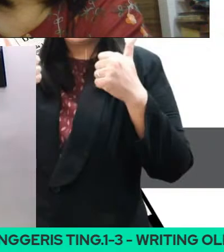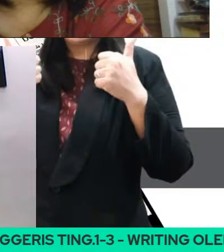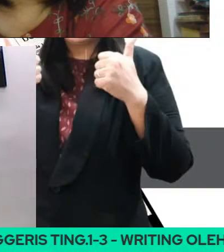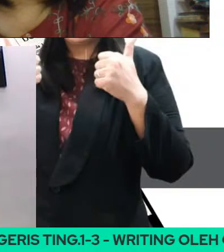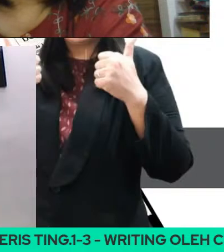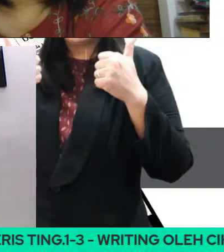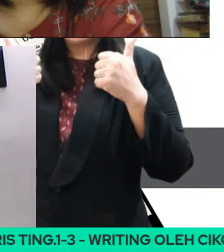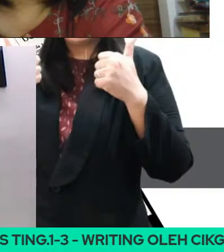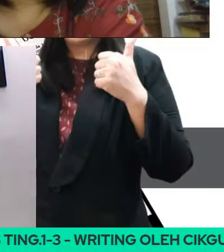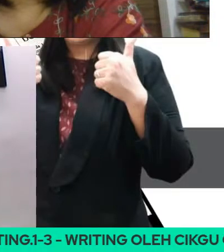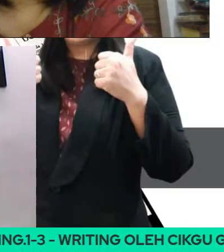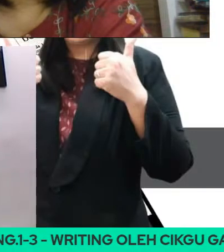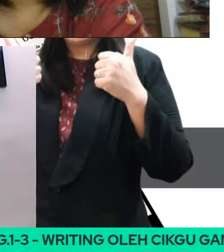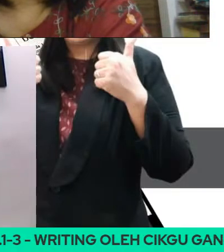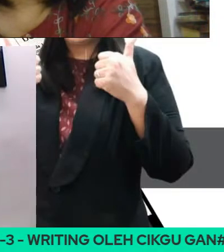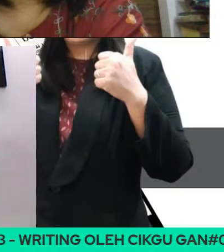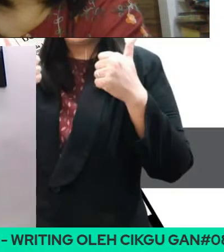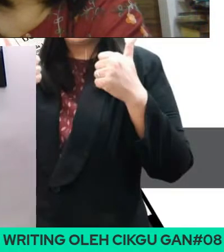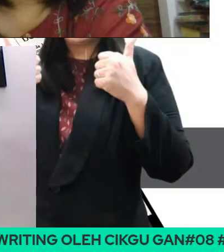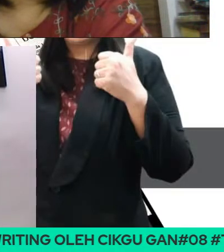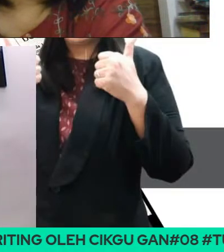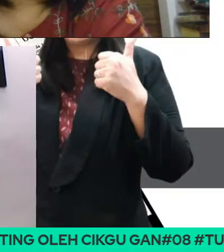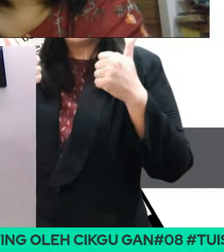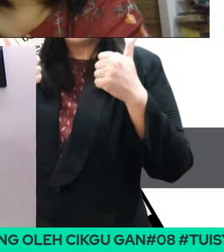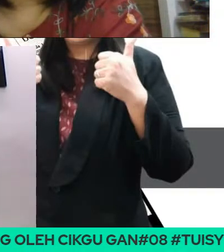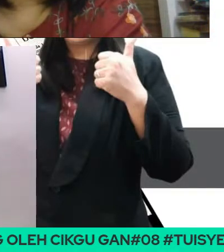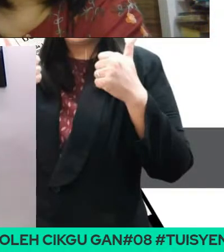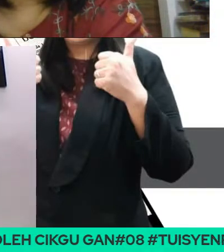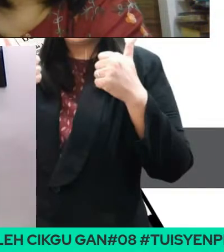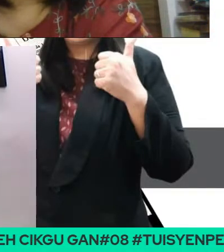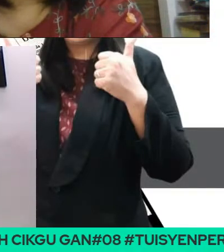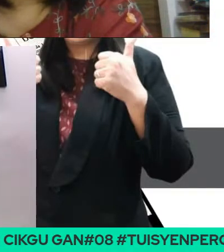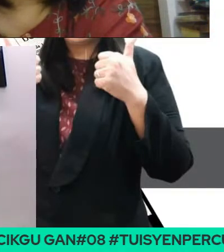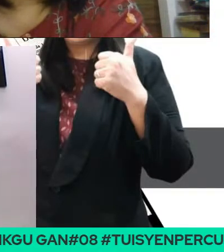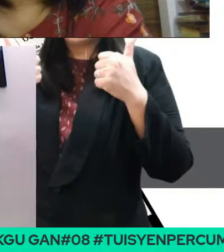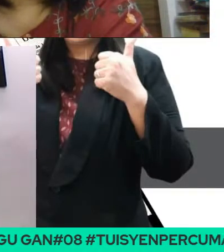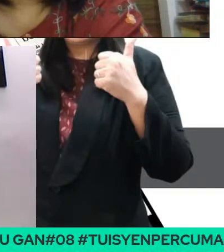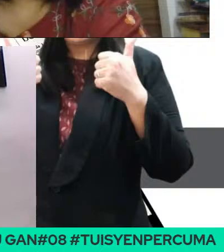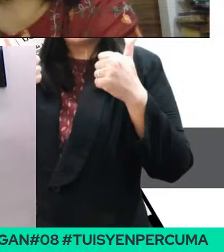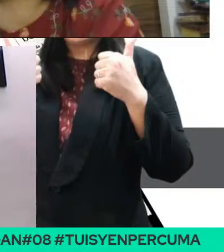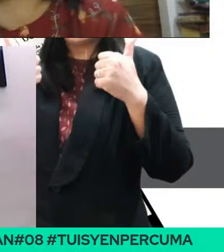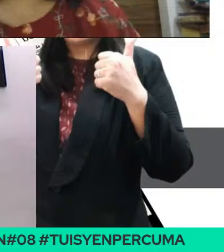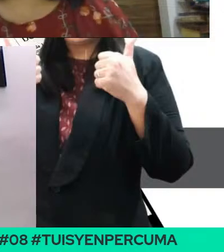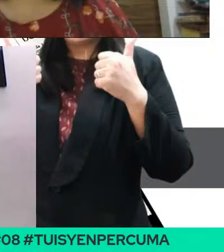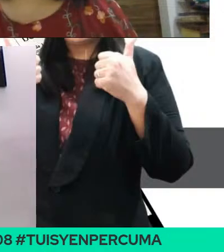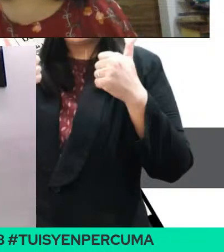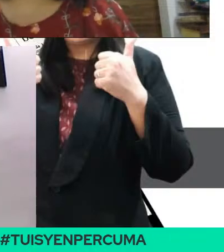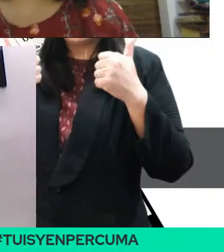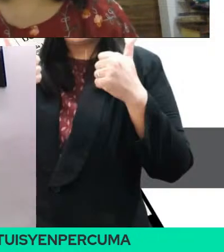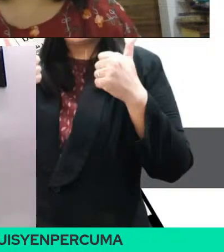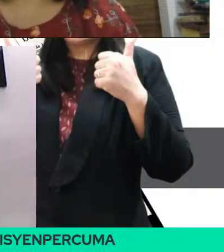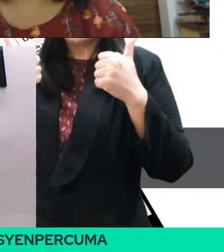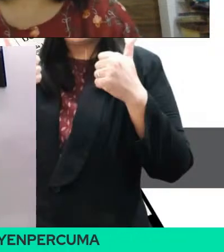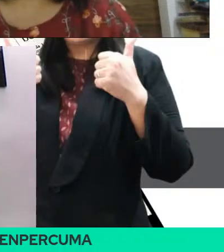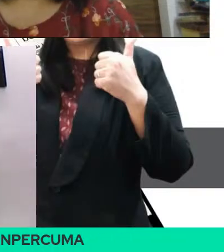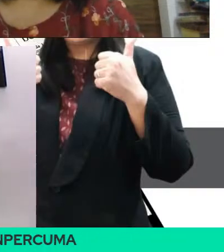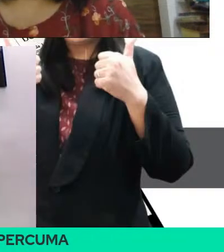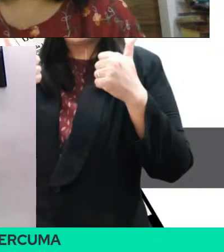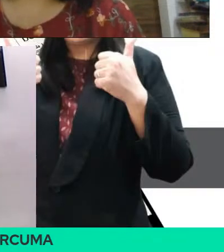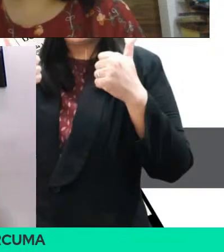Good. So, without further ado, let's welcome Madam Gan Bin